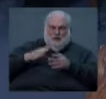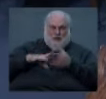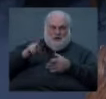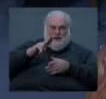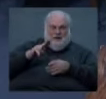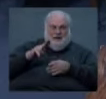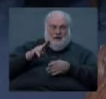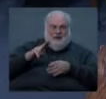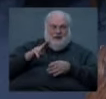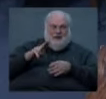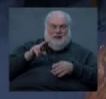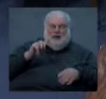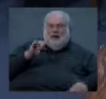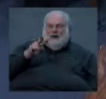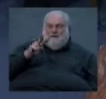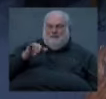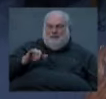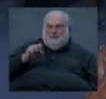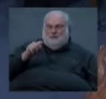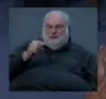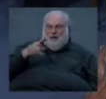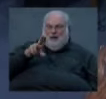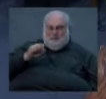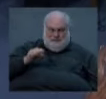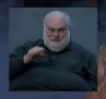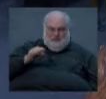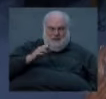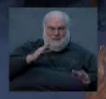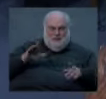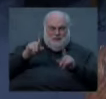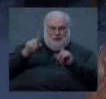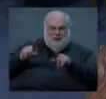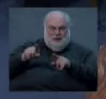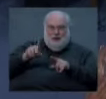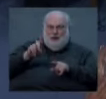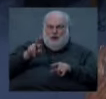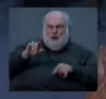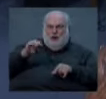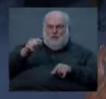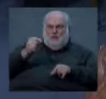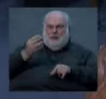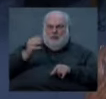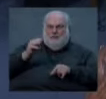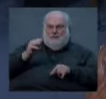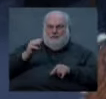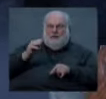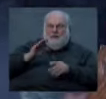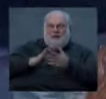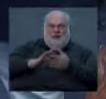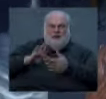I'm Ethan Strauss. I attend Episcopal Collegiate, and I'm planning on attending Dartmouth College. Awesome.